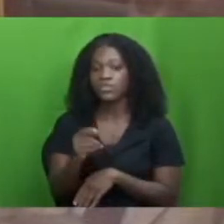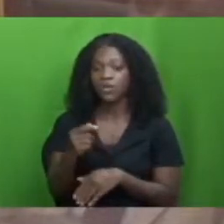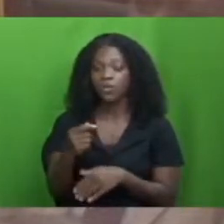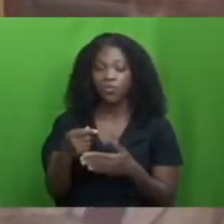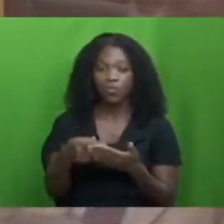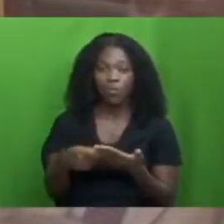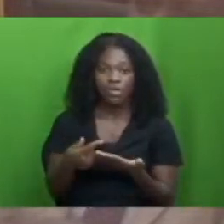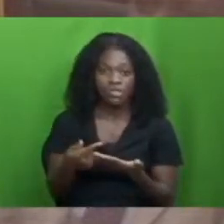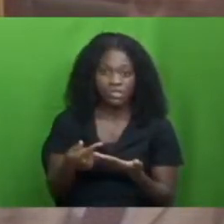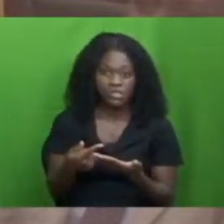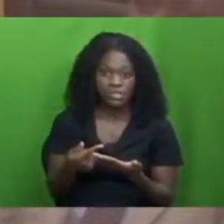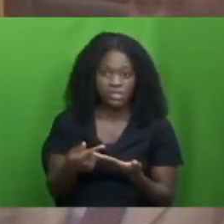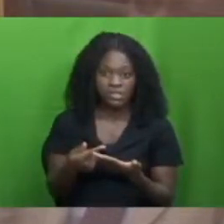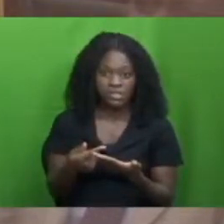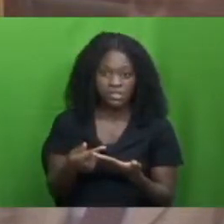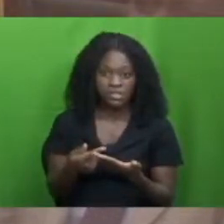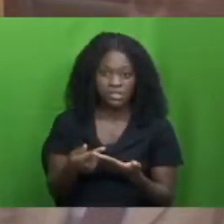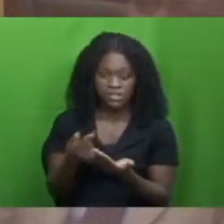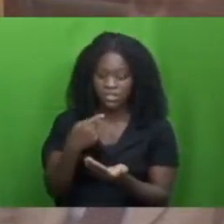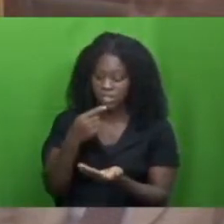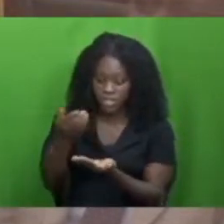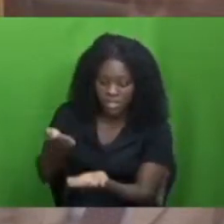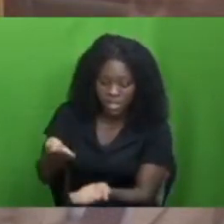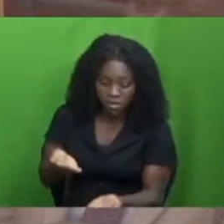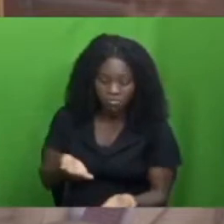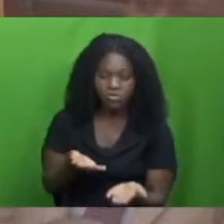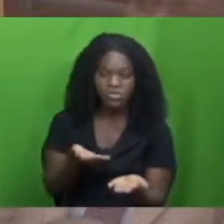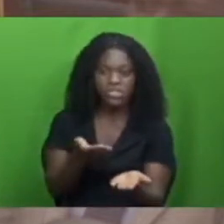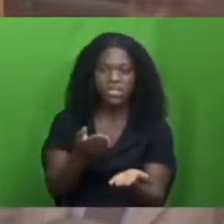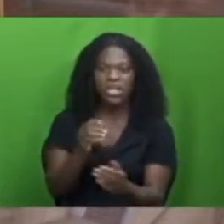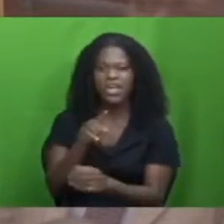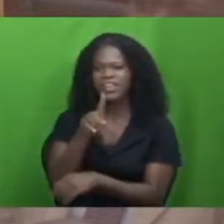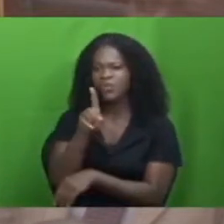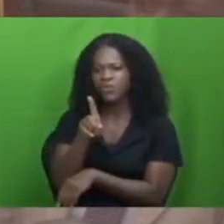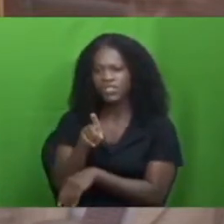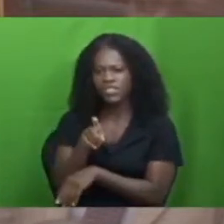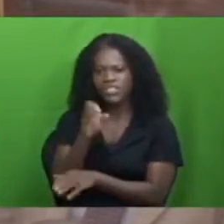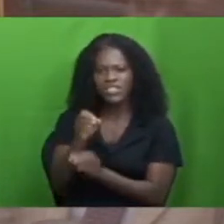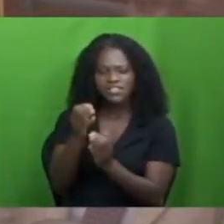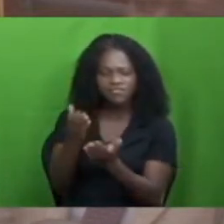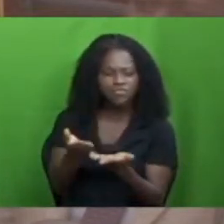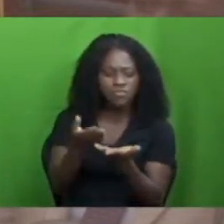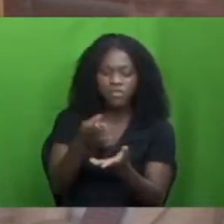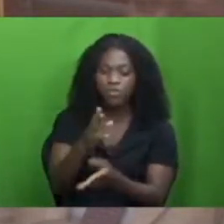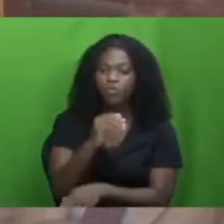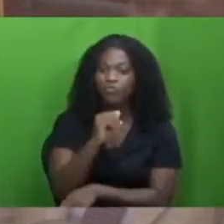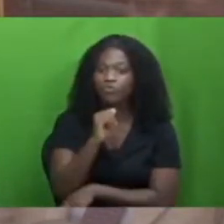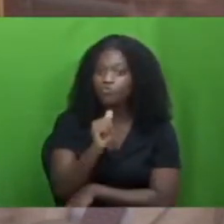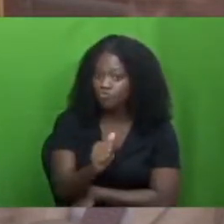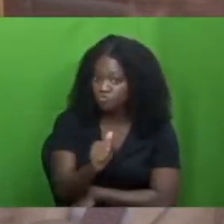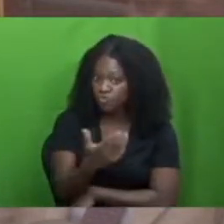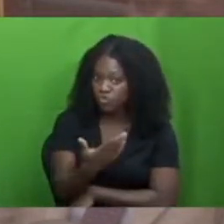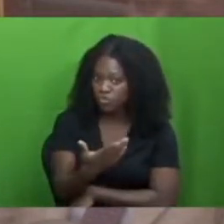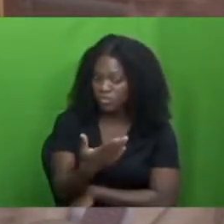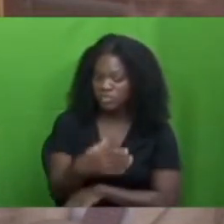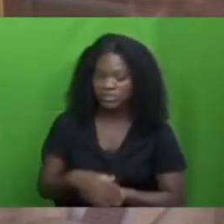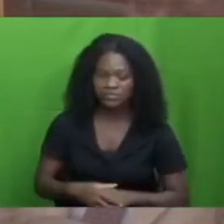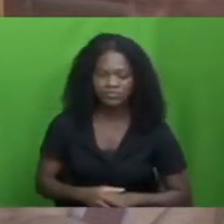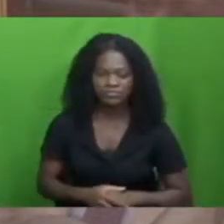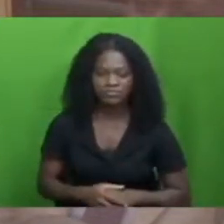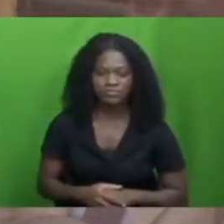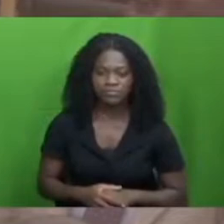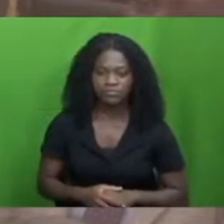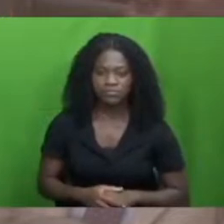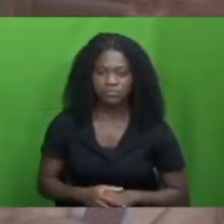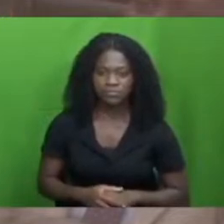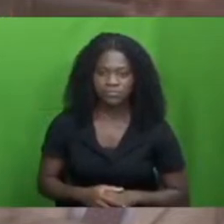is a statement, I'm just going back to it, given the reference that he's going to lay it,